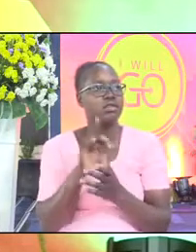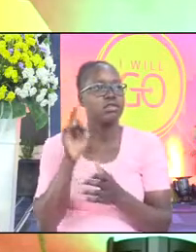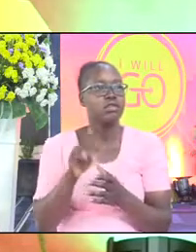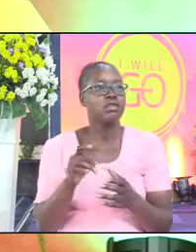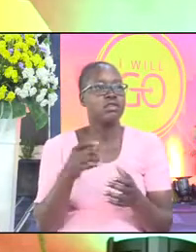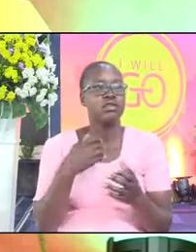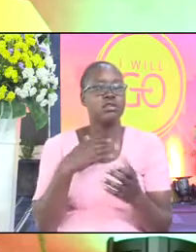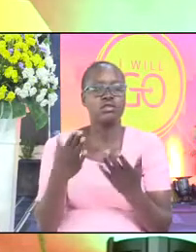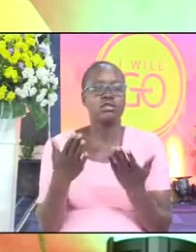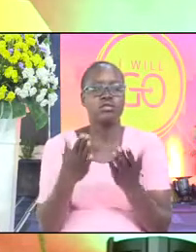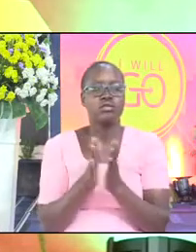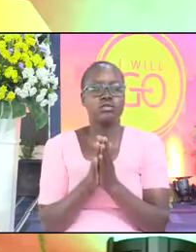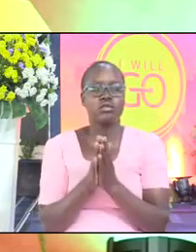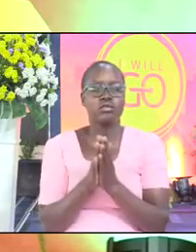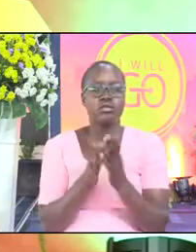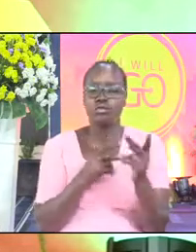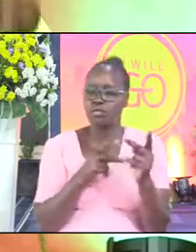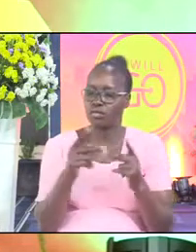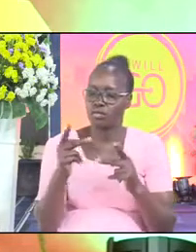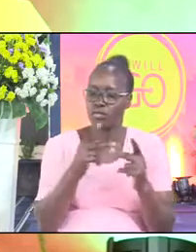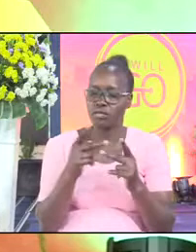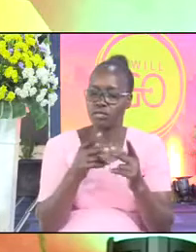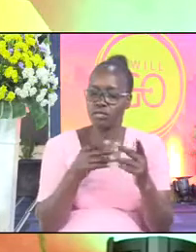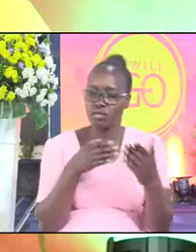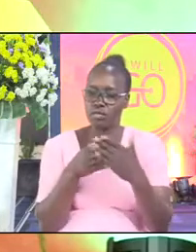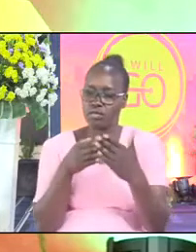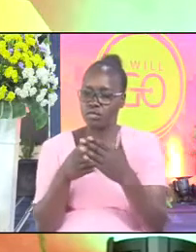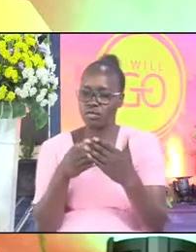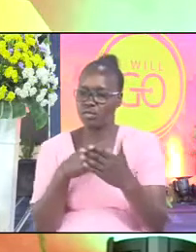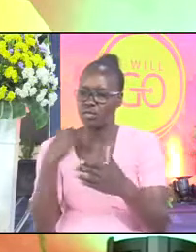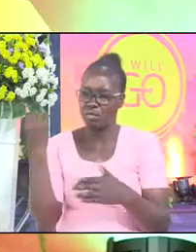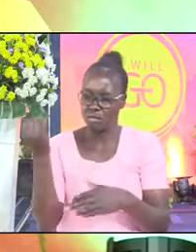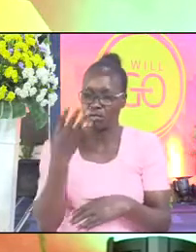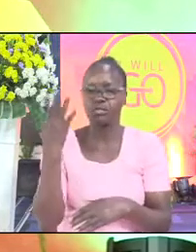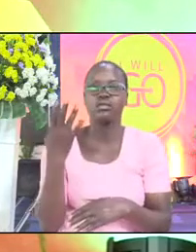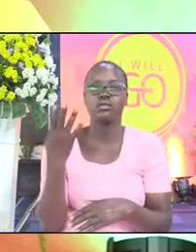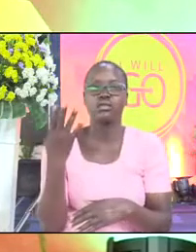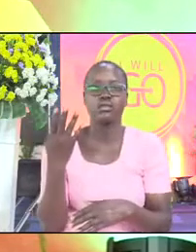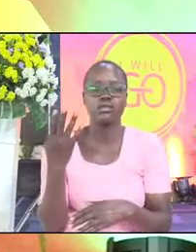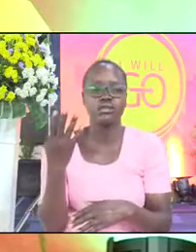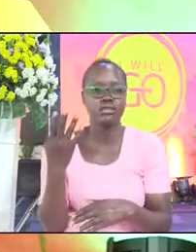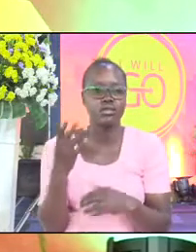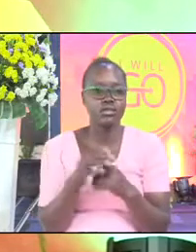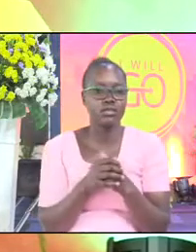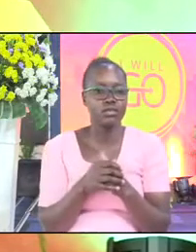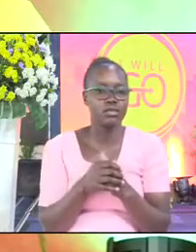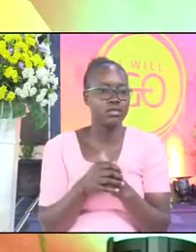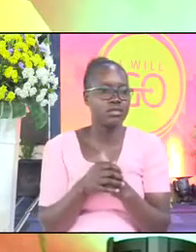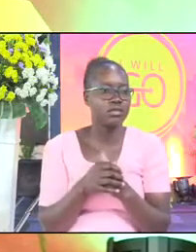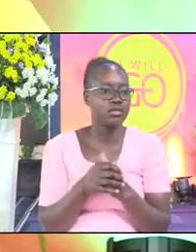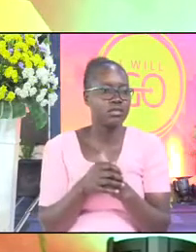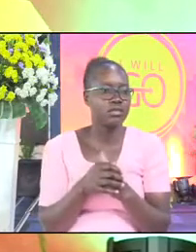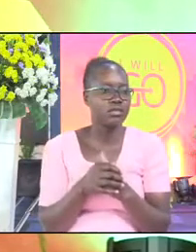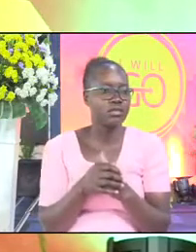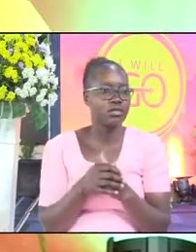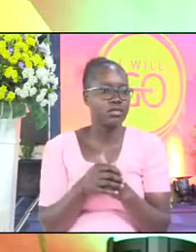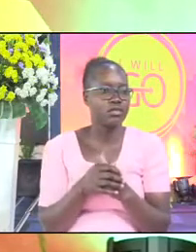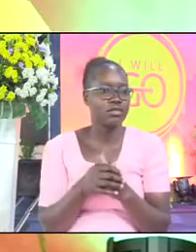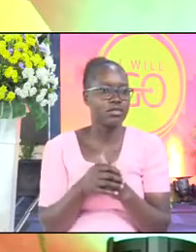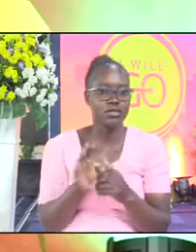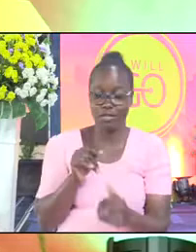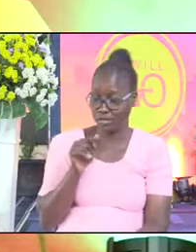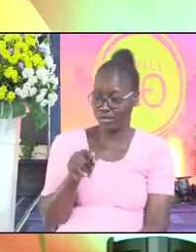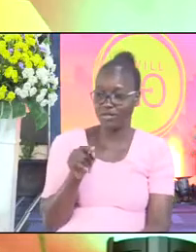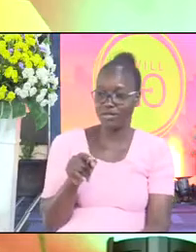been exceedingly, distractingly attractive. Can I say it again?